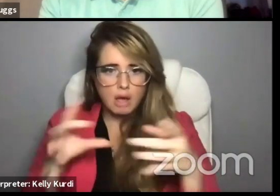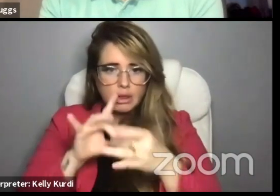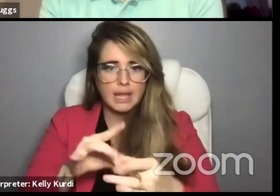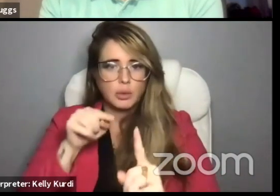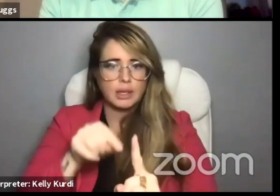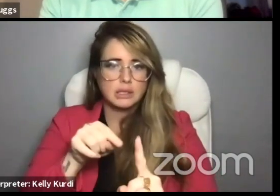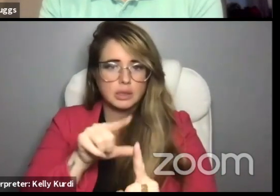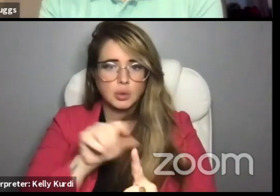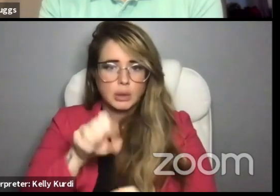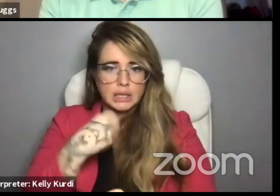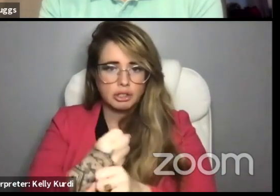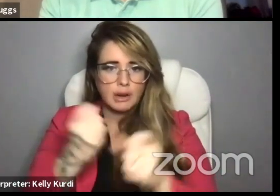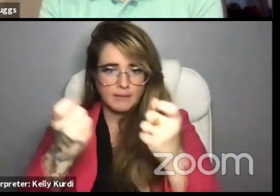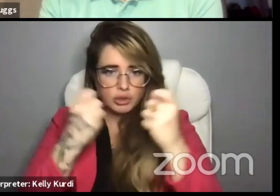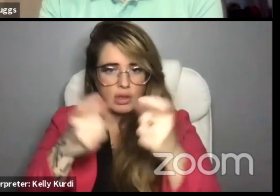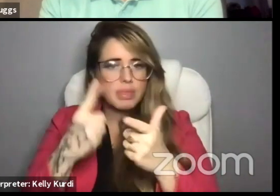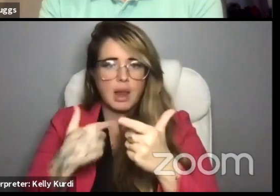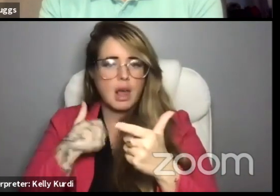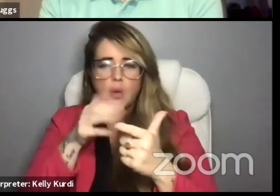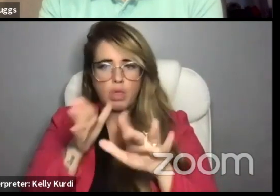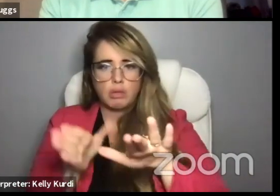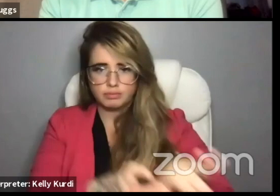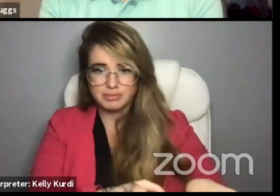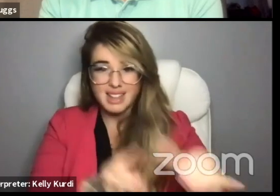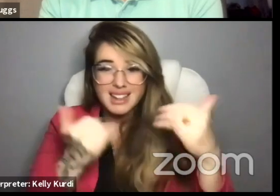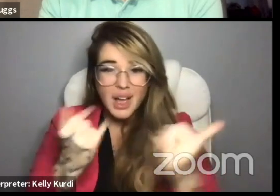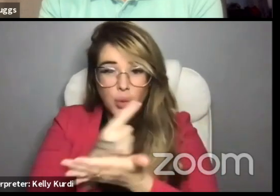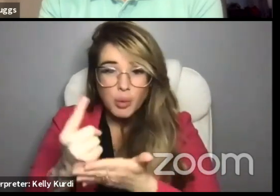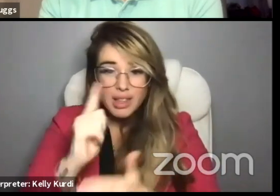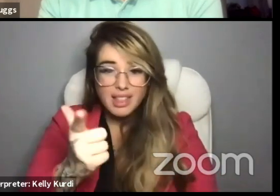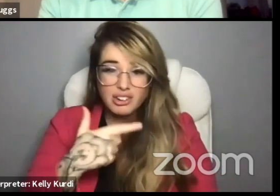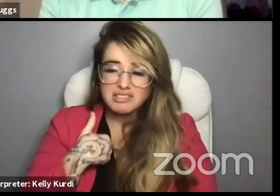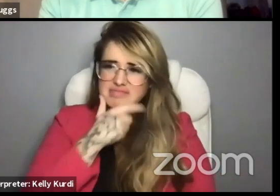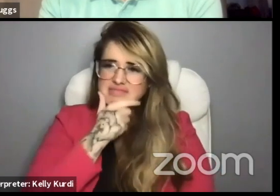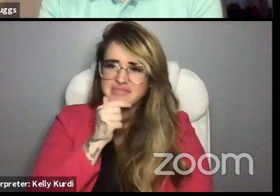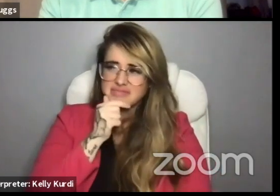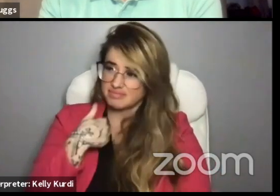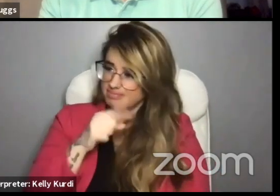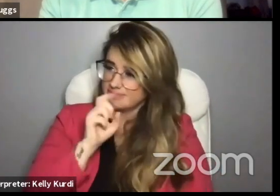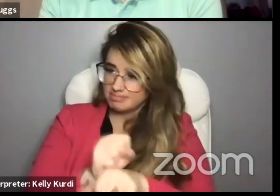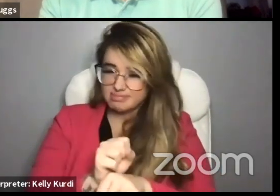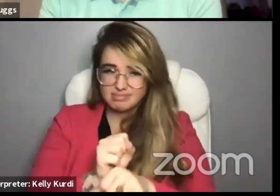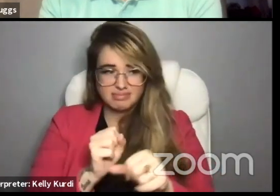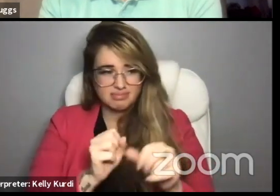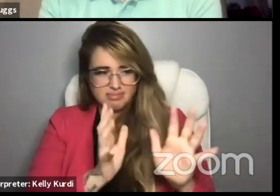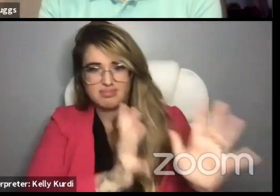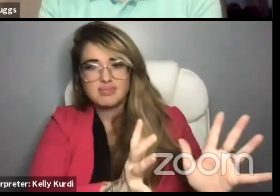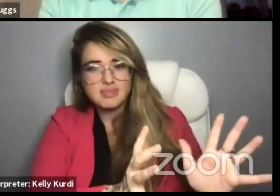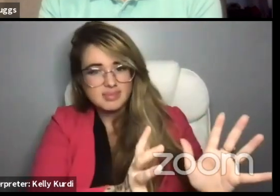down. And now here we are a week after and I'm like, am I though? Am I really?